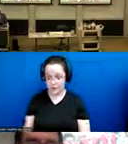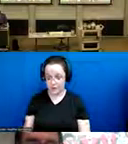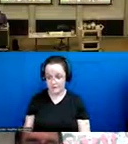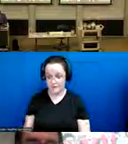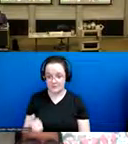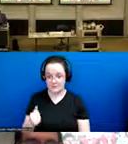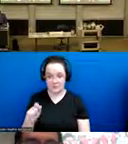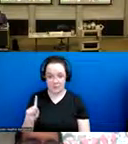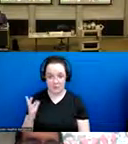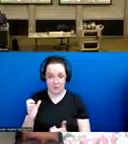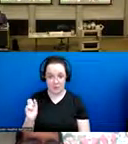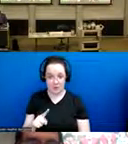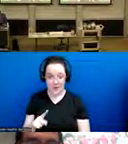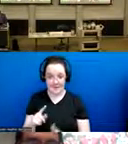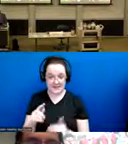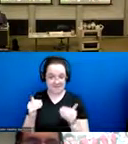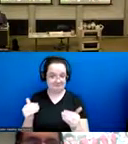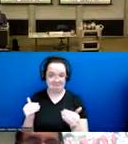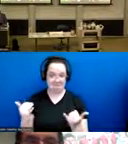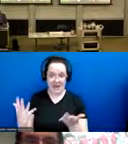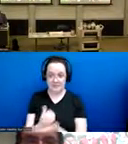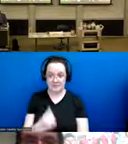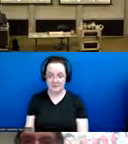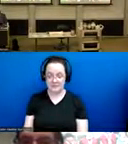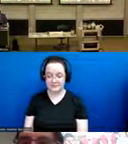ask anything, please, now is the time.